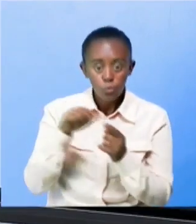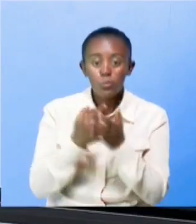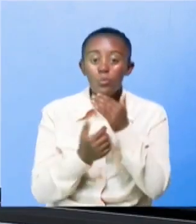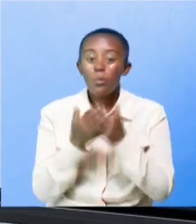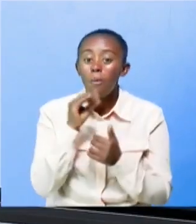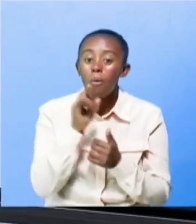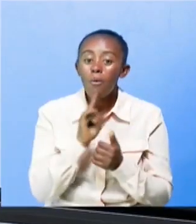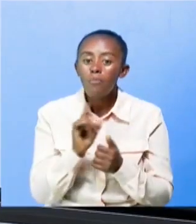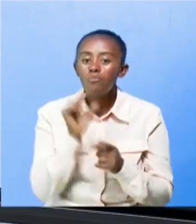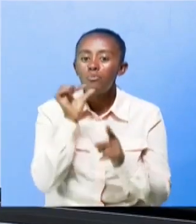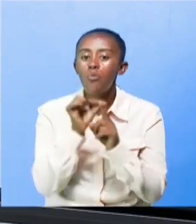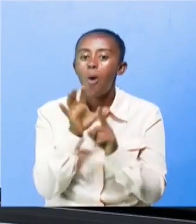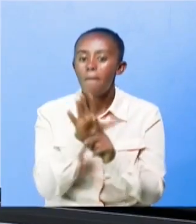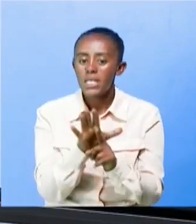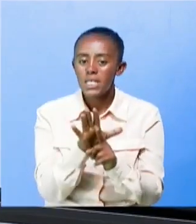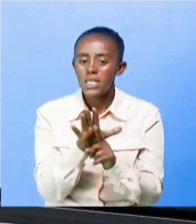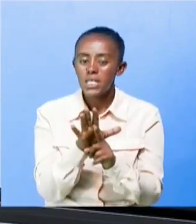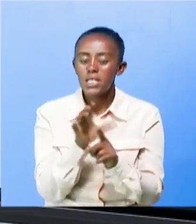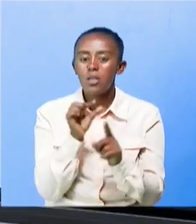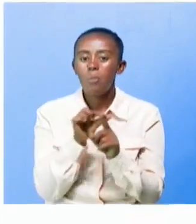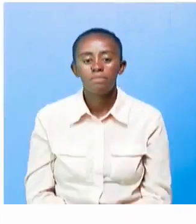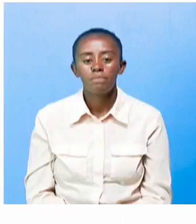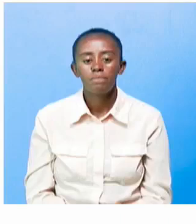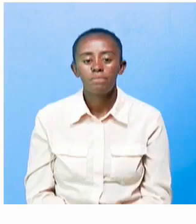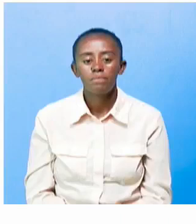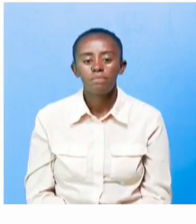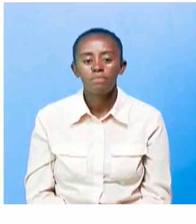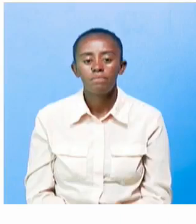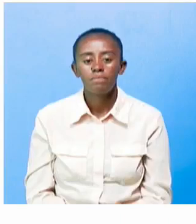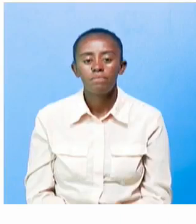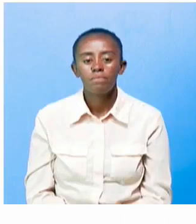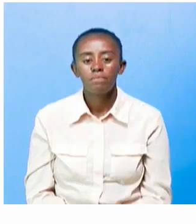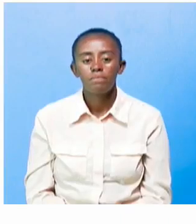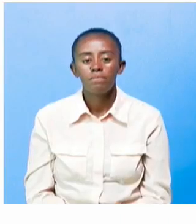about promises. Promises.